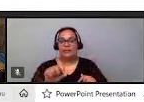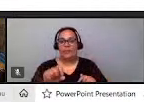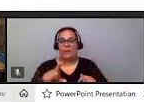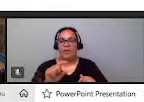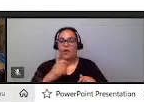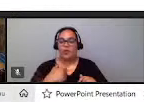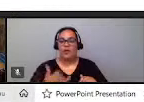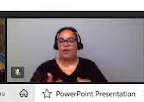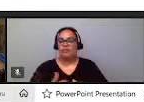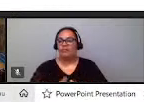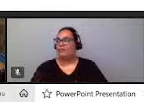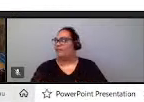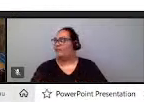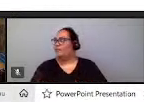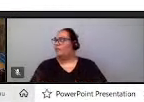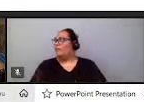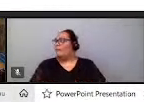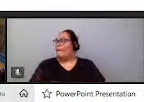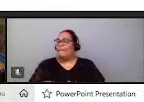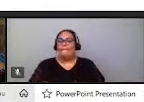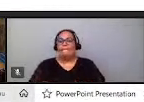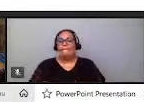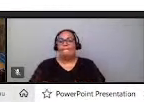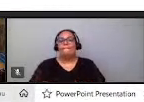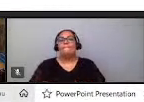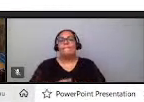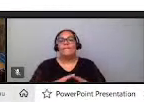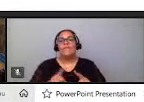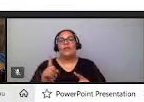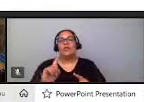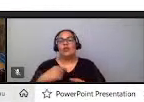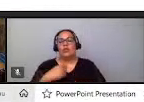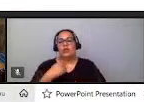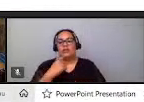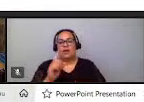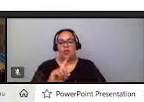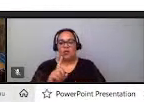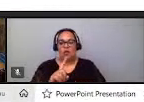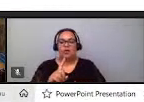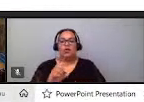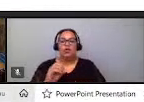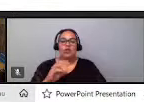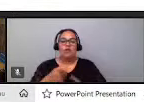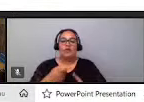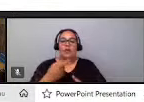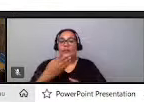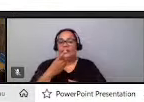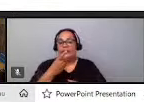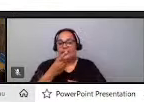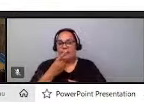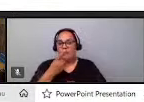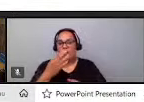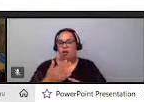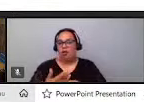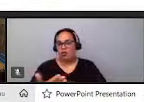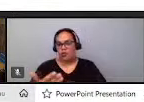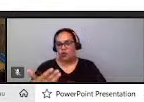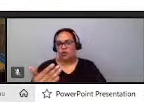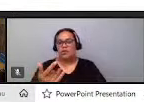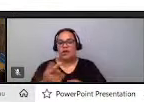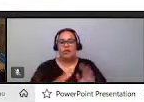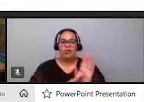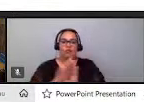that is where we are if you can look at um what we said is uh from December onwards and the